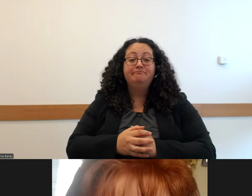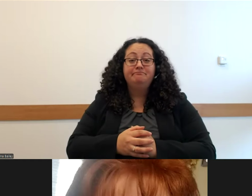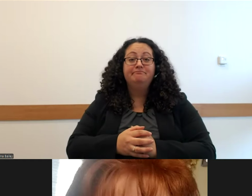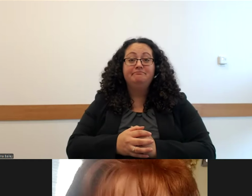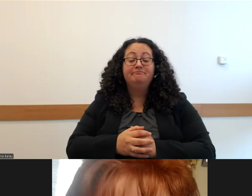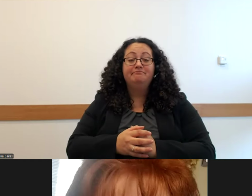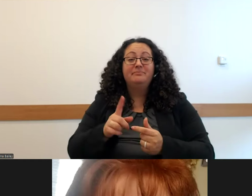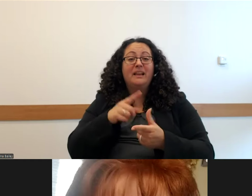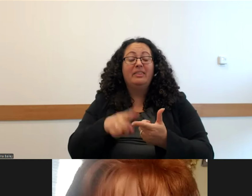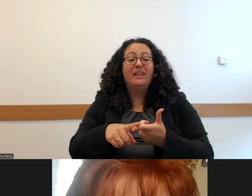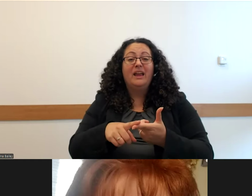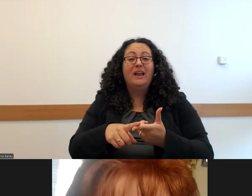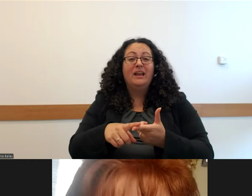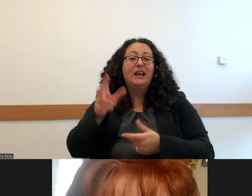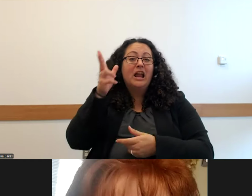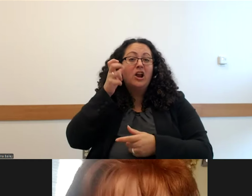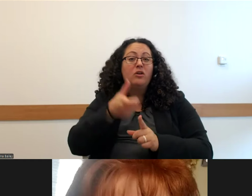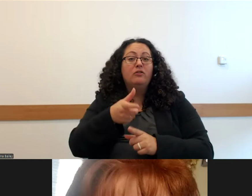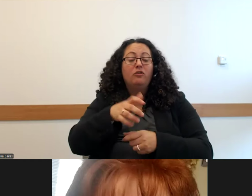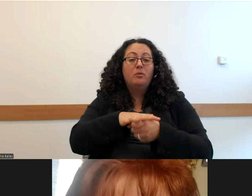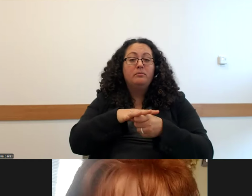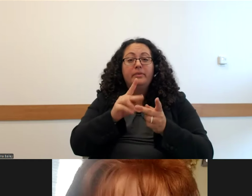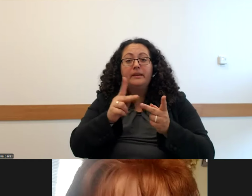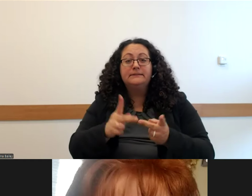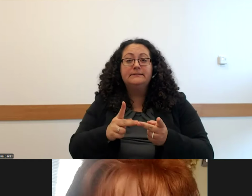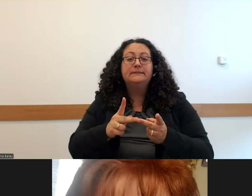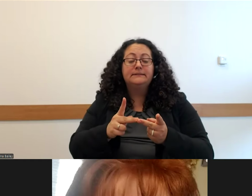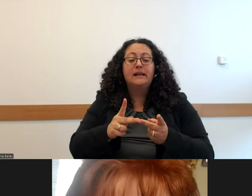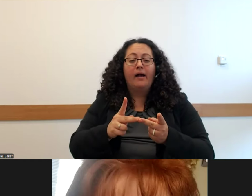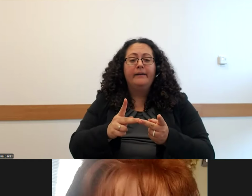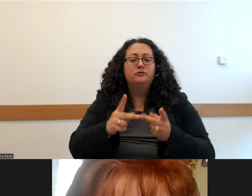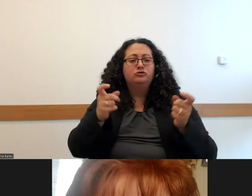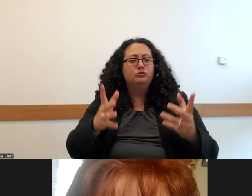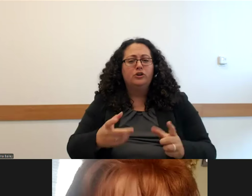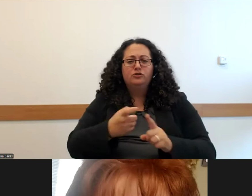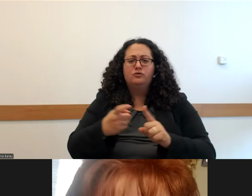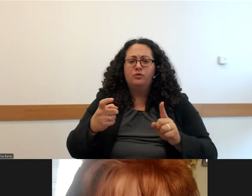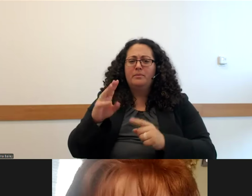And then just hearing from the site directors from the MFCs on how we're doing this.